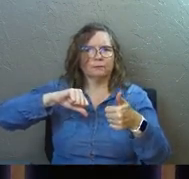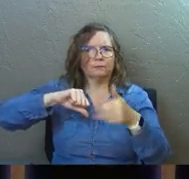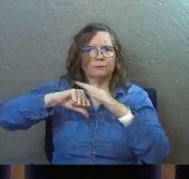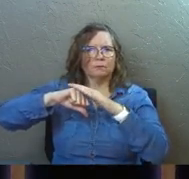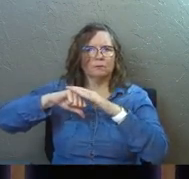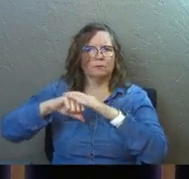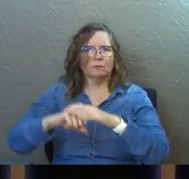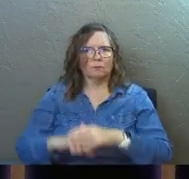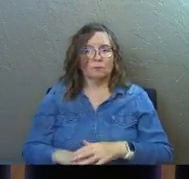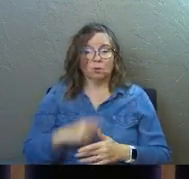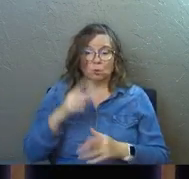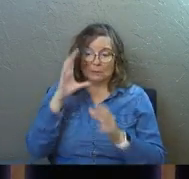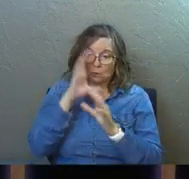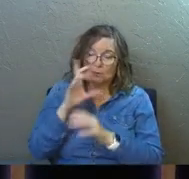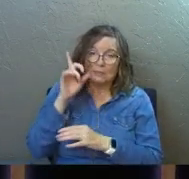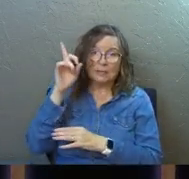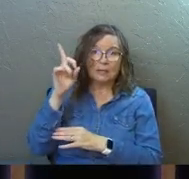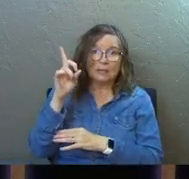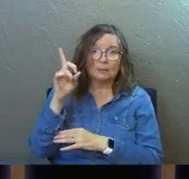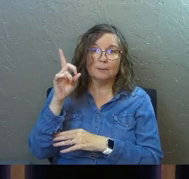So today you need to seek him.